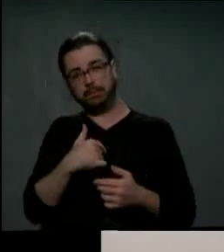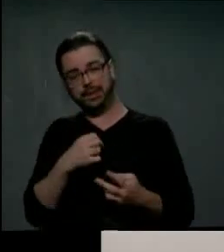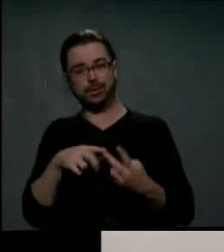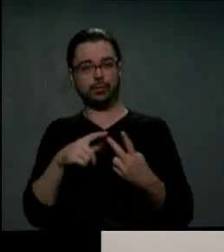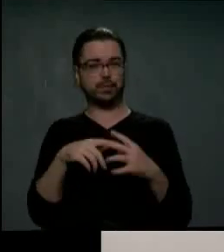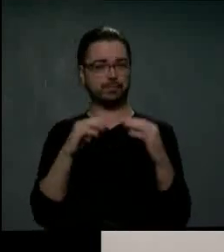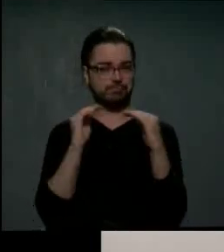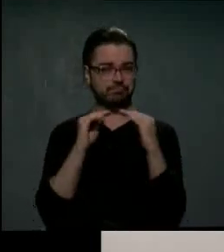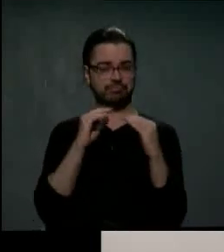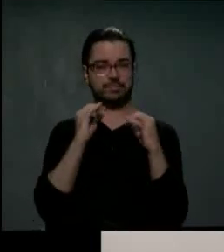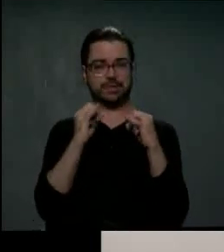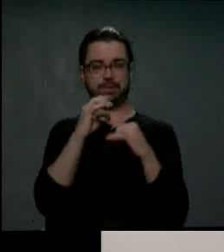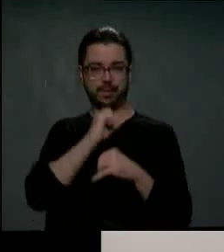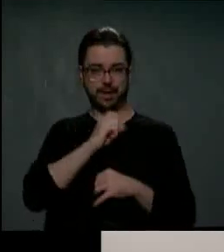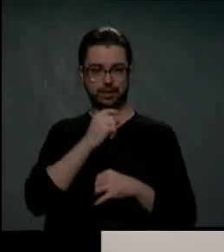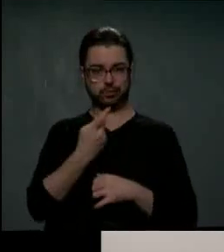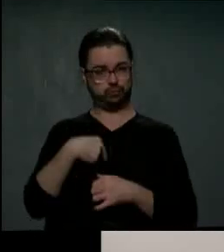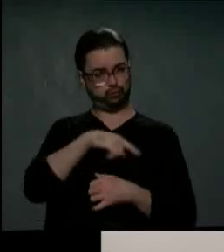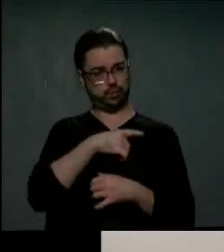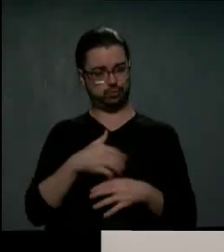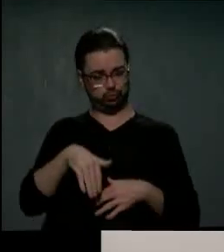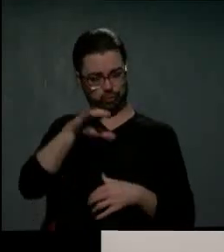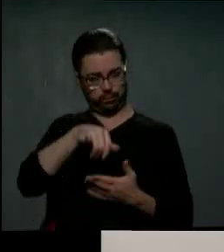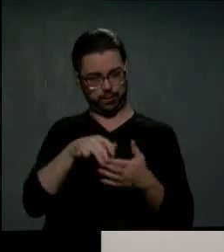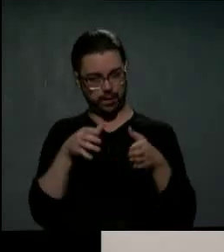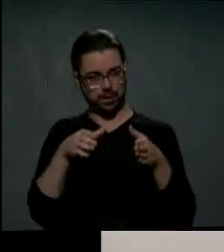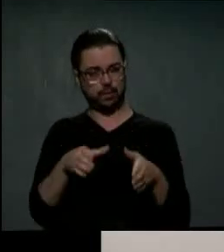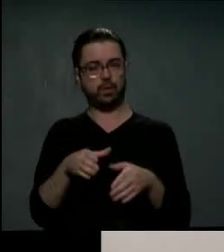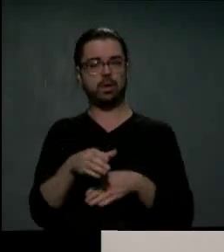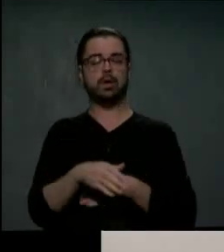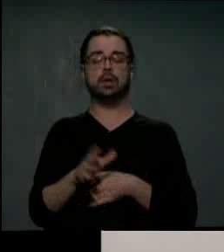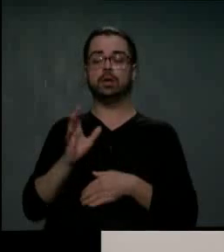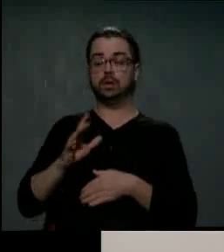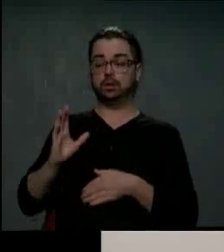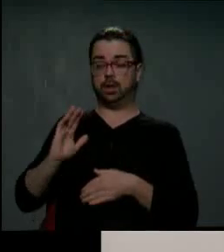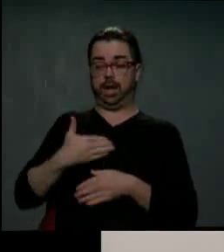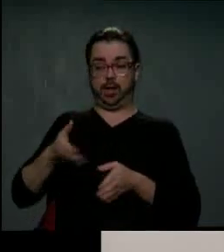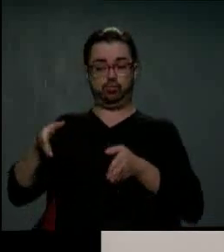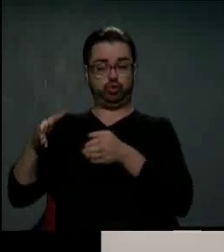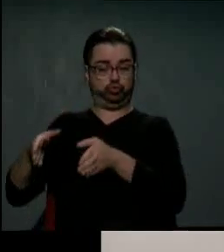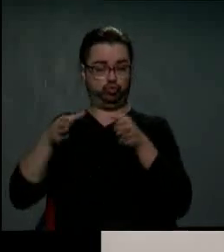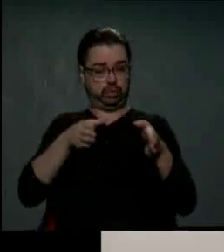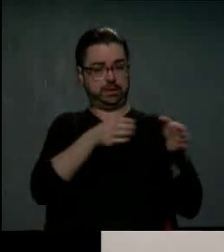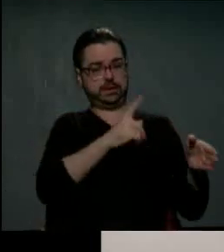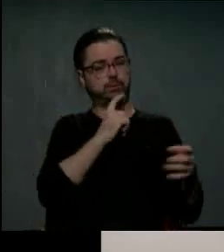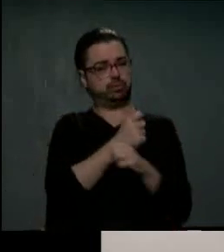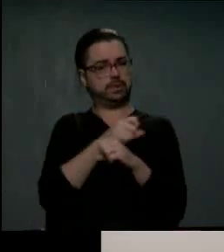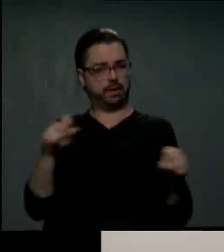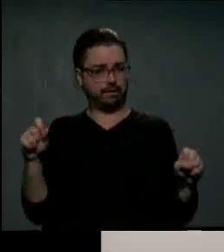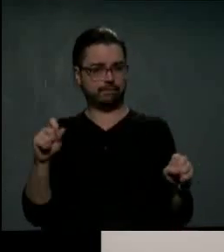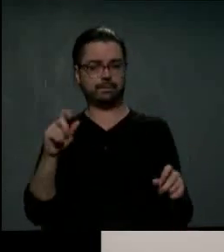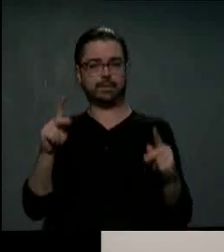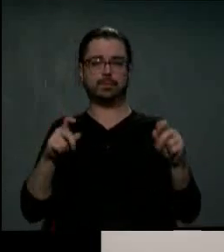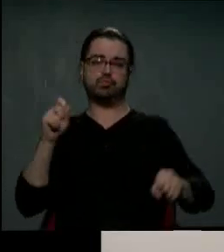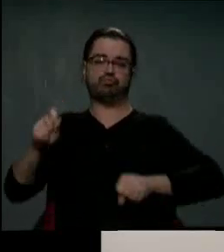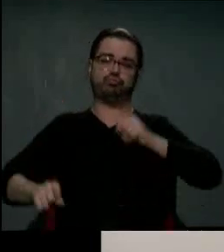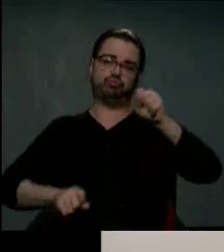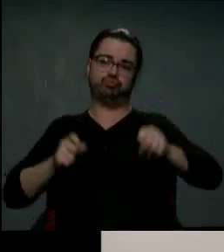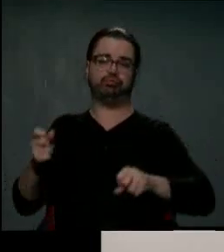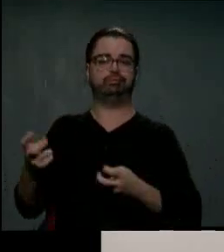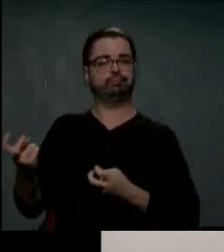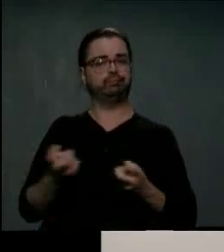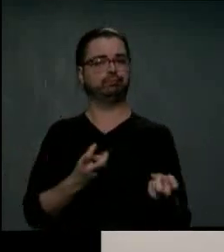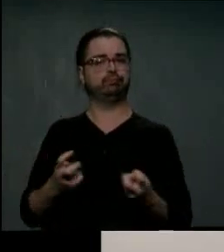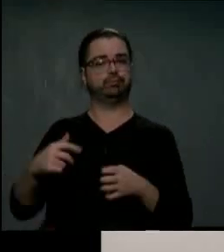age. So we grew up that way. The streets are safe. Kids ride bikes, they skate, and they cross the street safely, and that's real